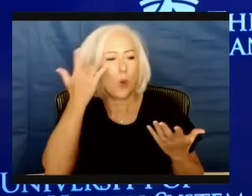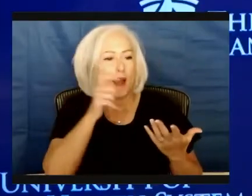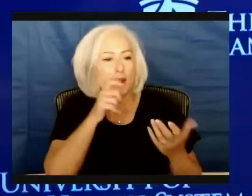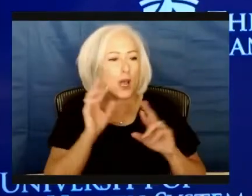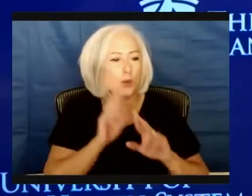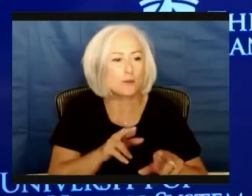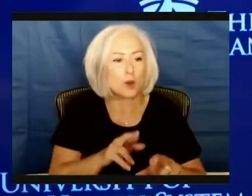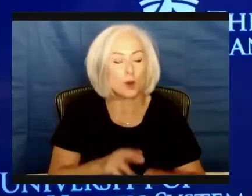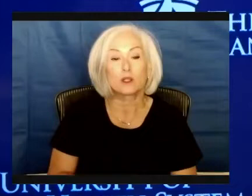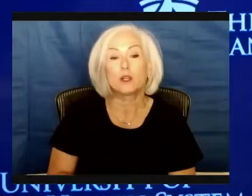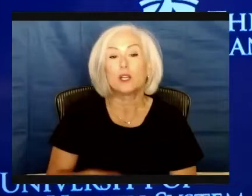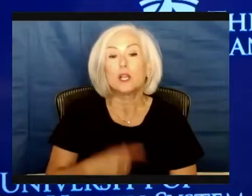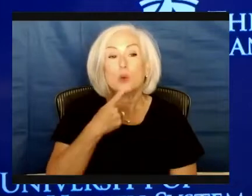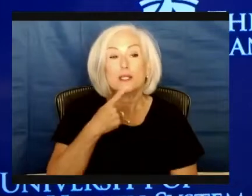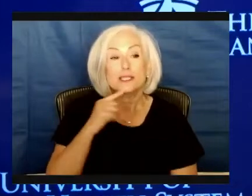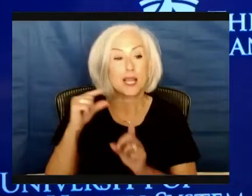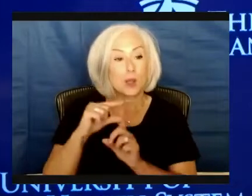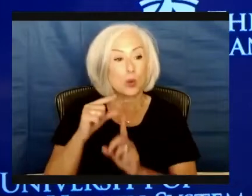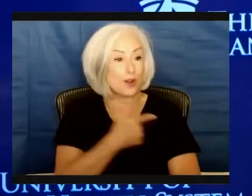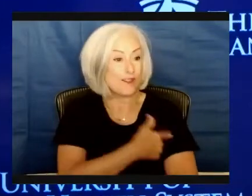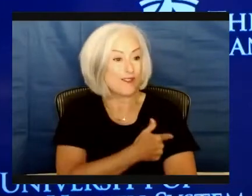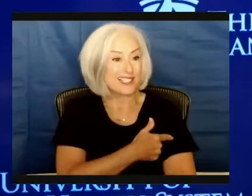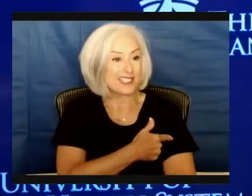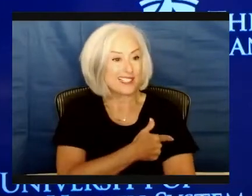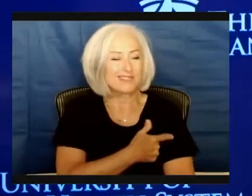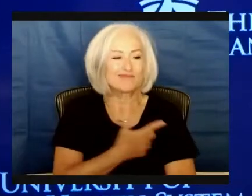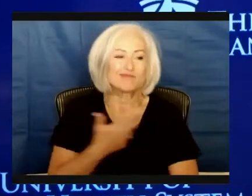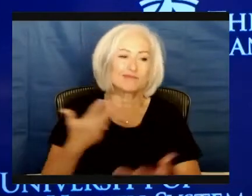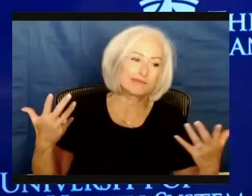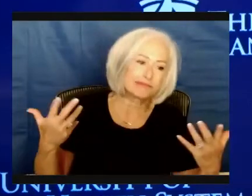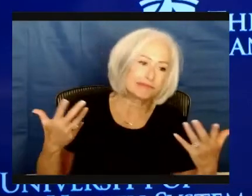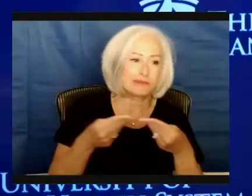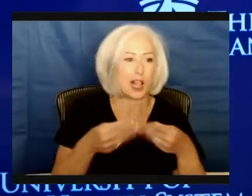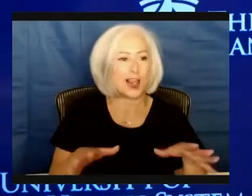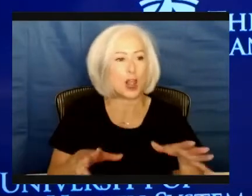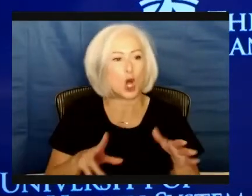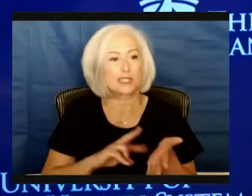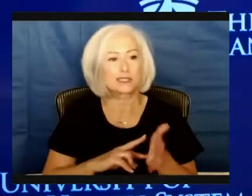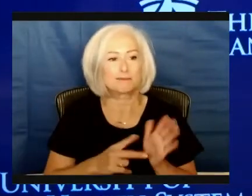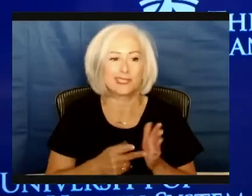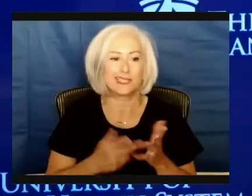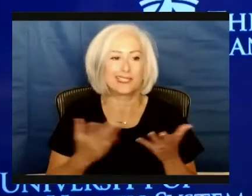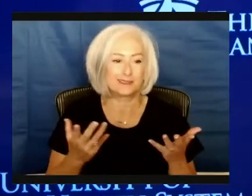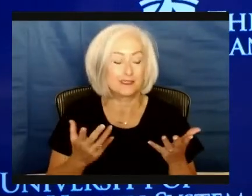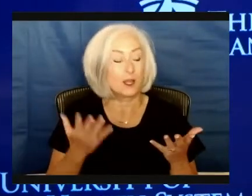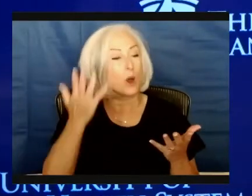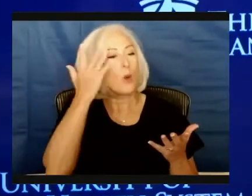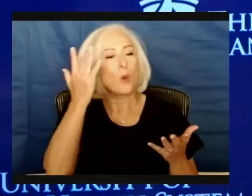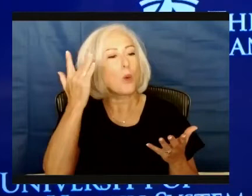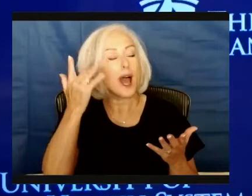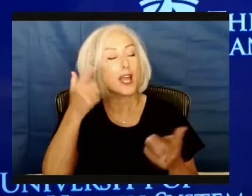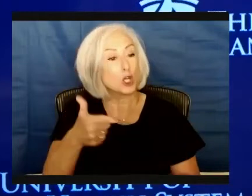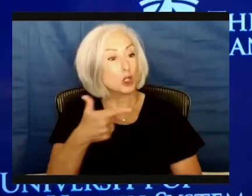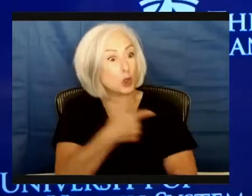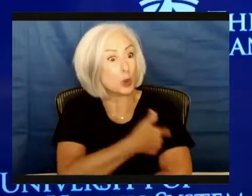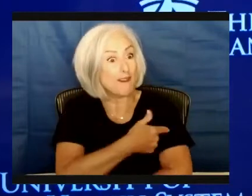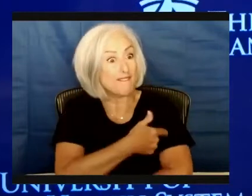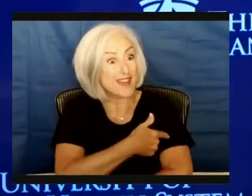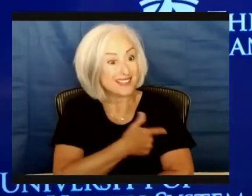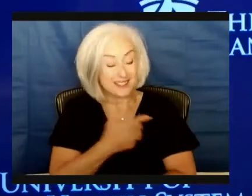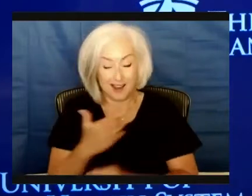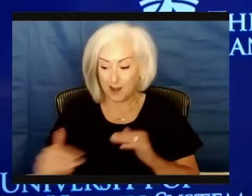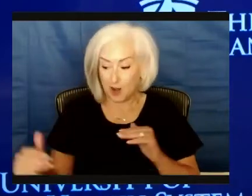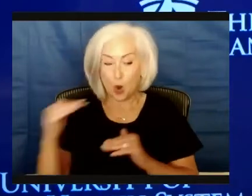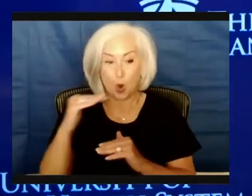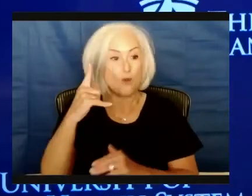vaccinated" has kind of lost meaning, and what I mean is that if you were vaccinated and it's been over a year or a year and a